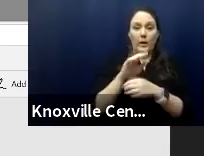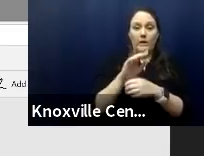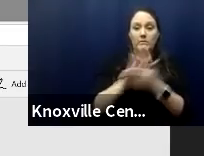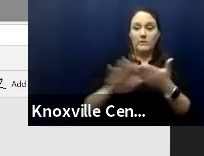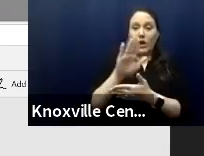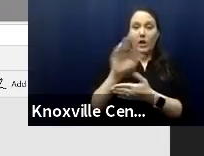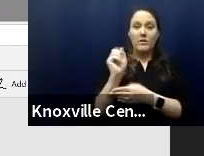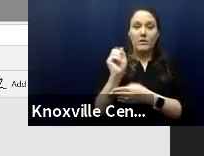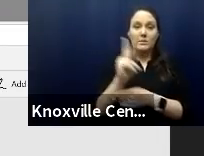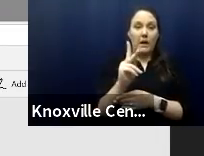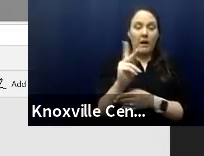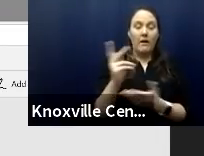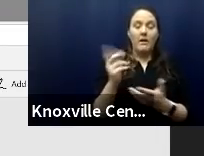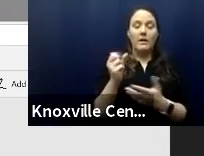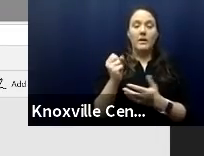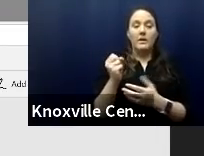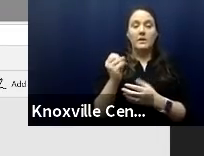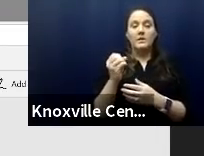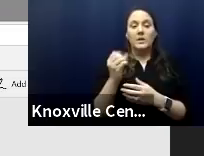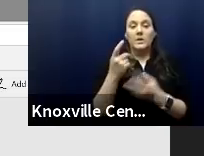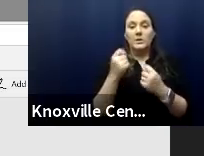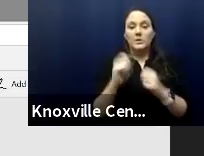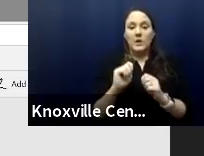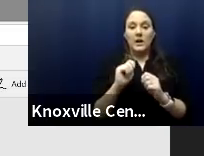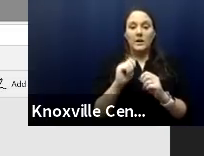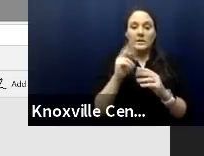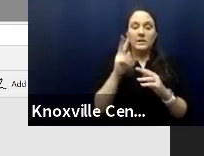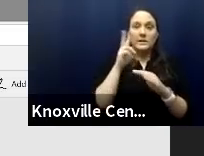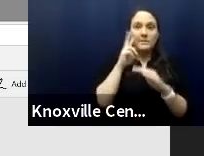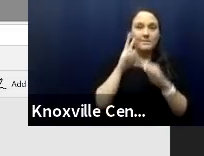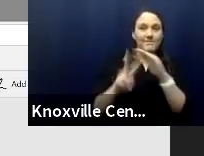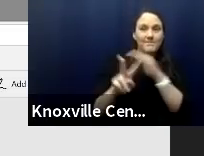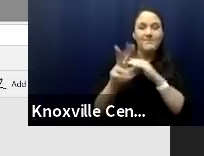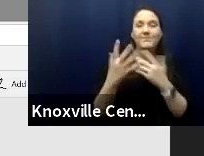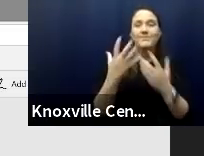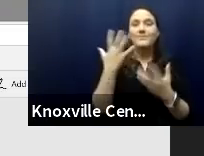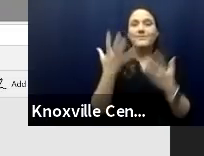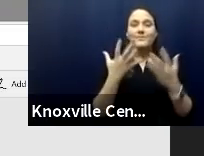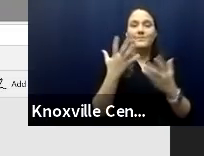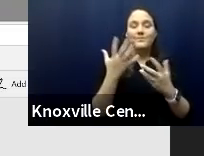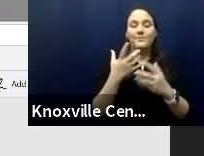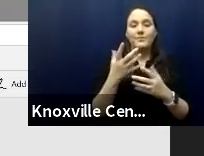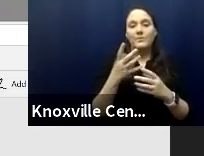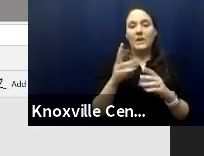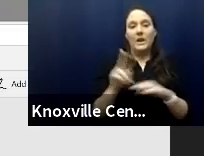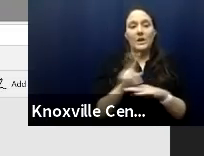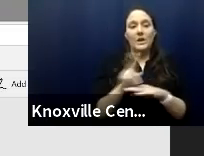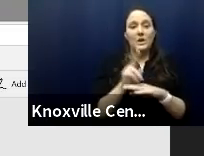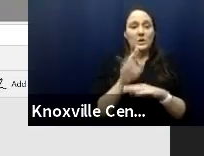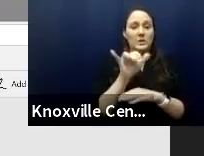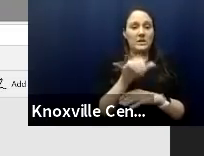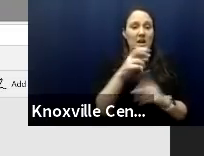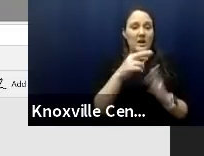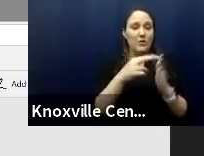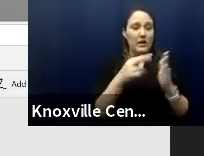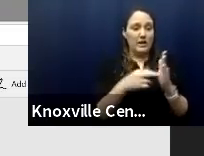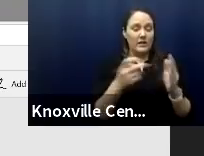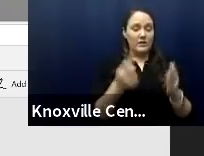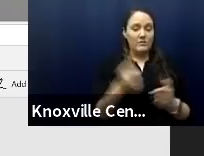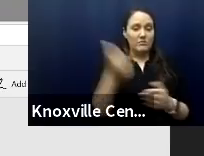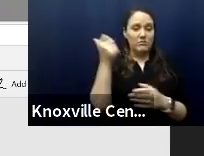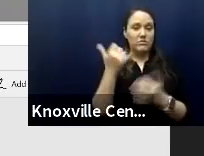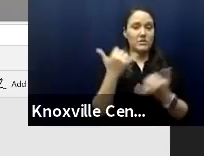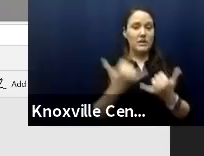play here, and trying to look forward that way, and taking this regulation off the table as currently